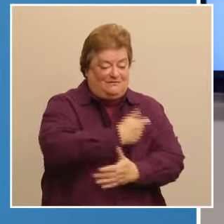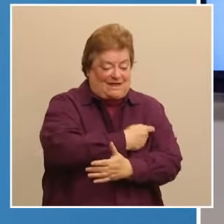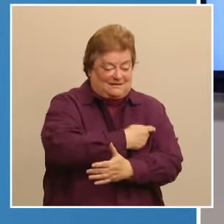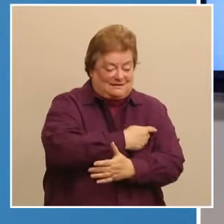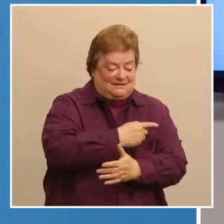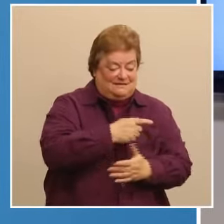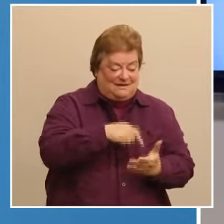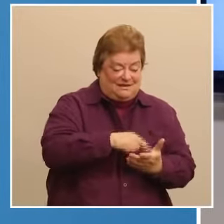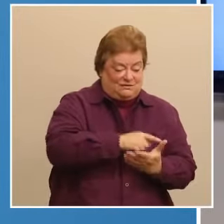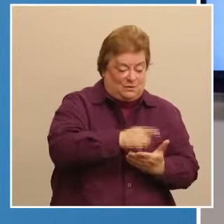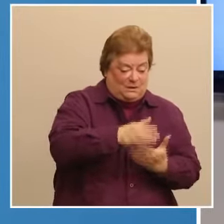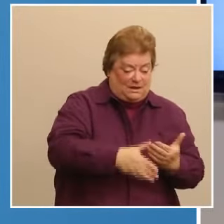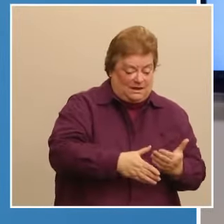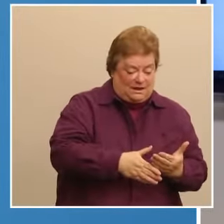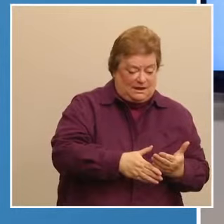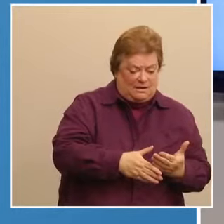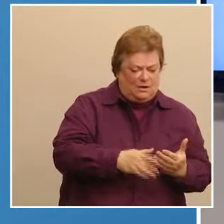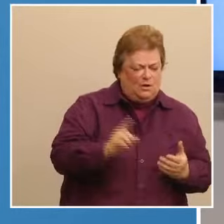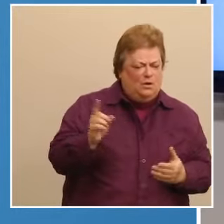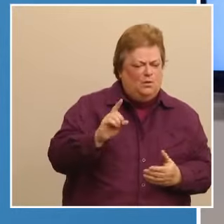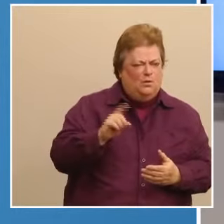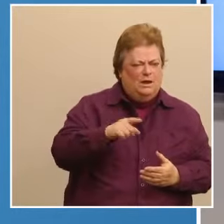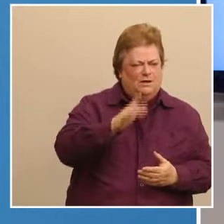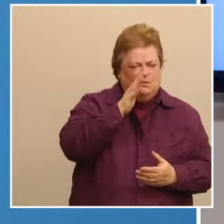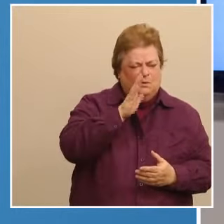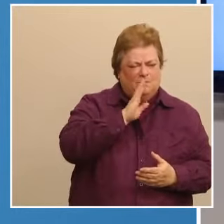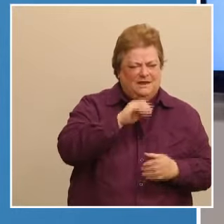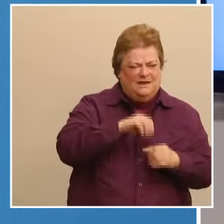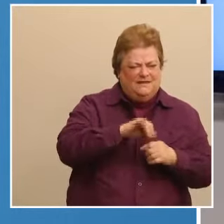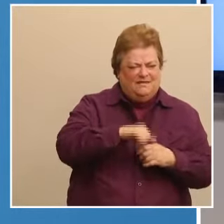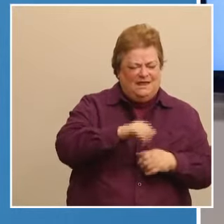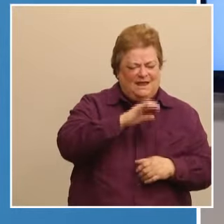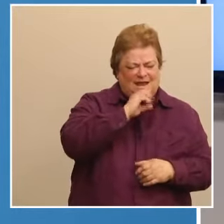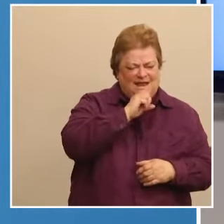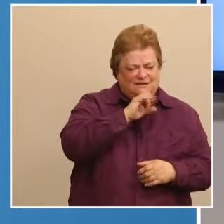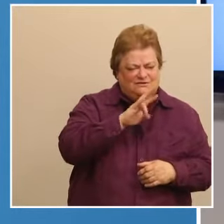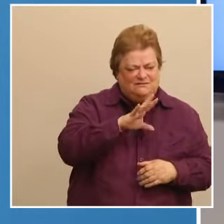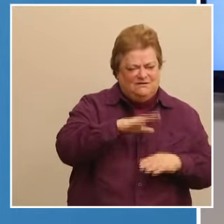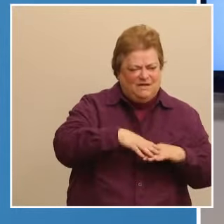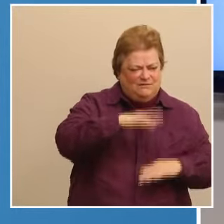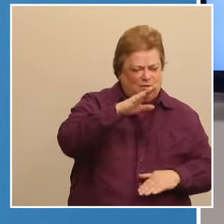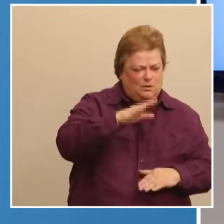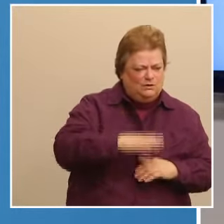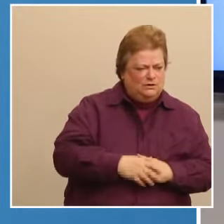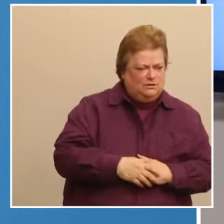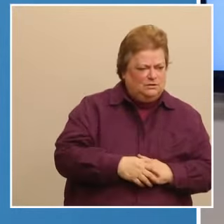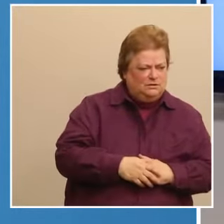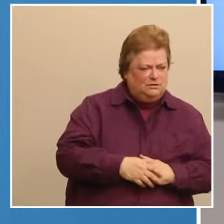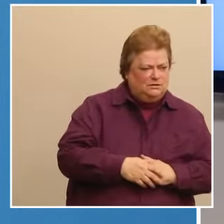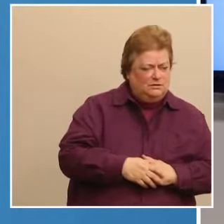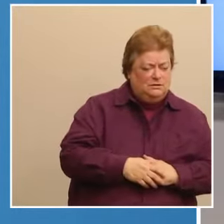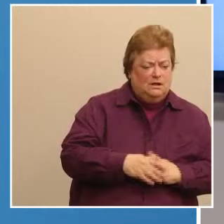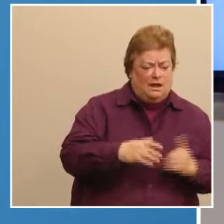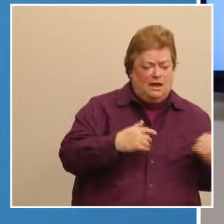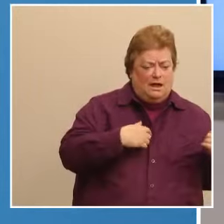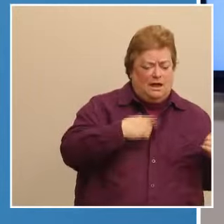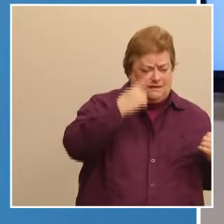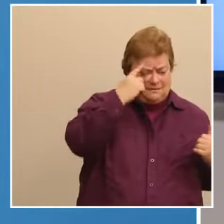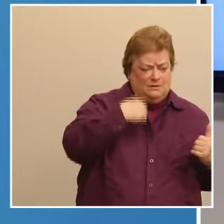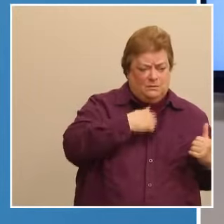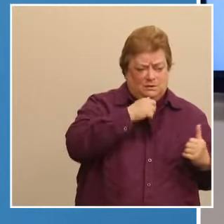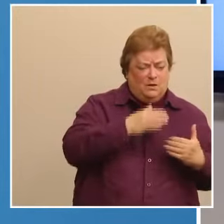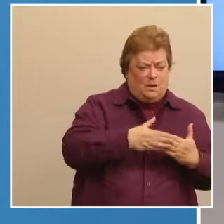this weekend, where would you be in that 75 and older category? We'd almost be completed with